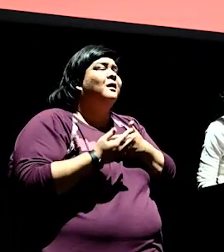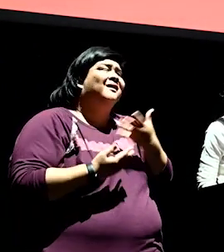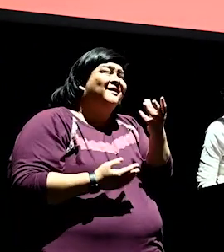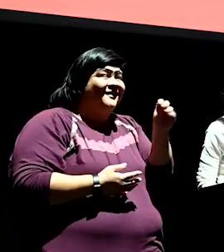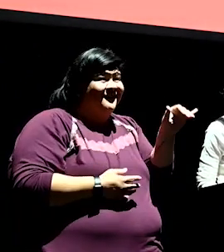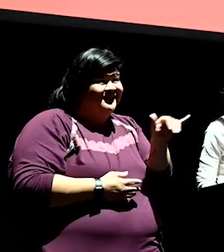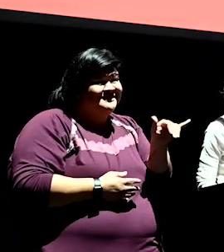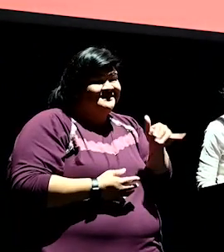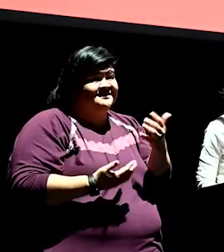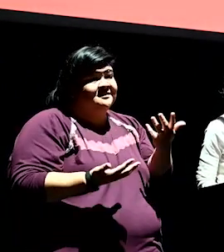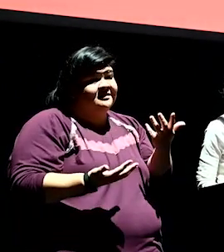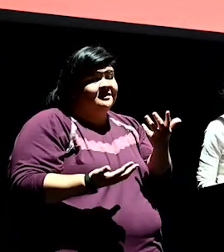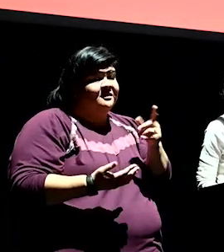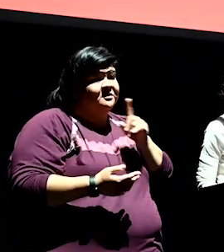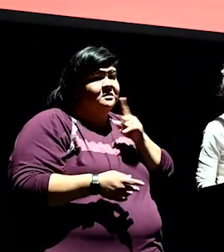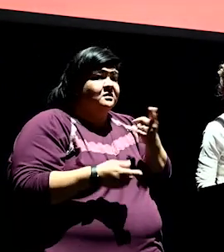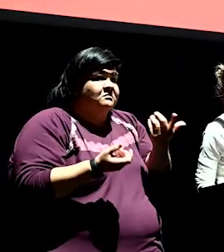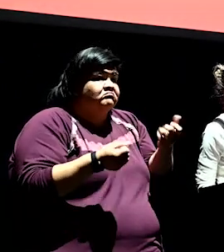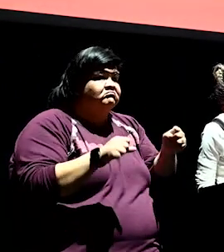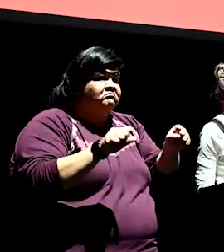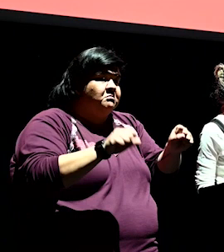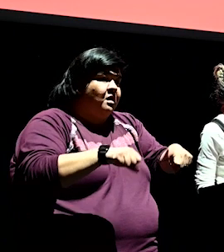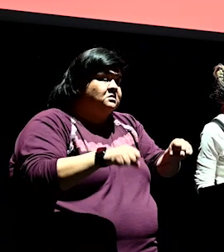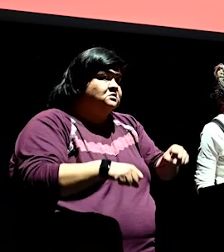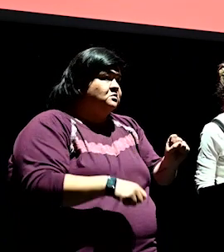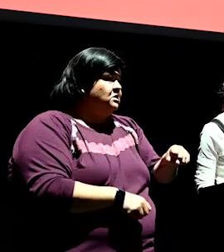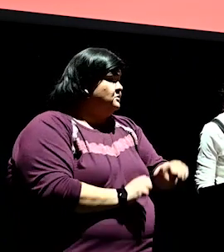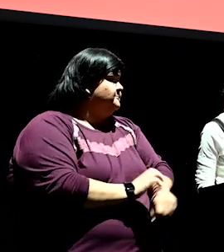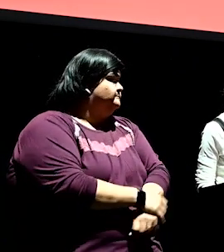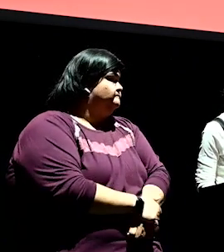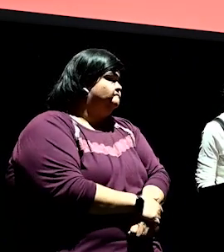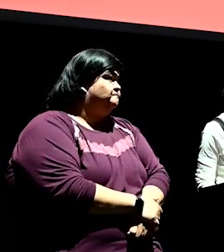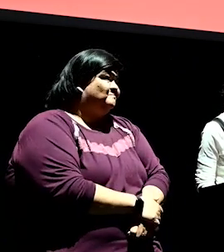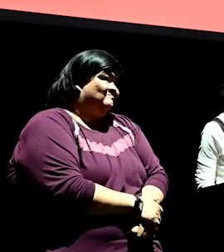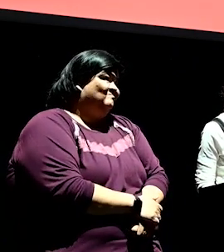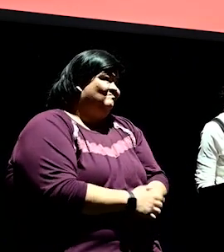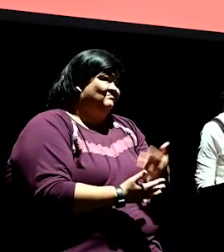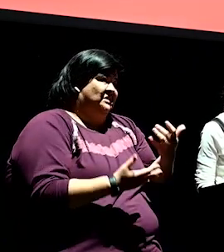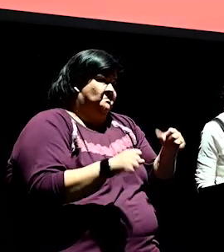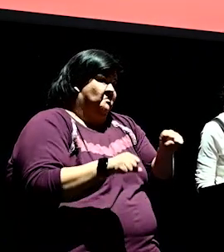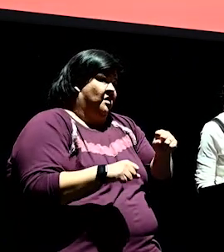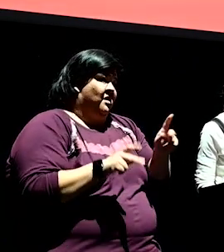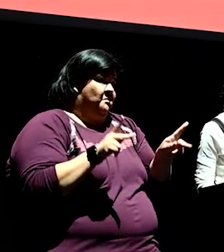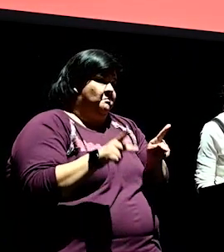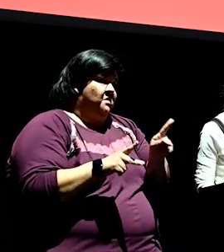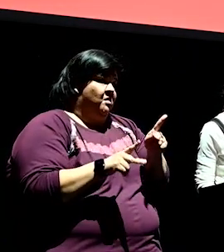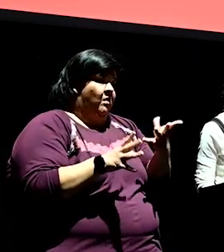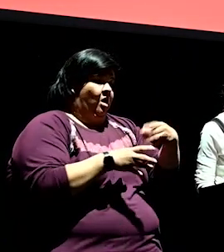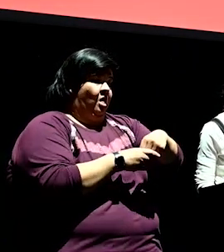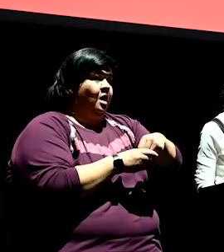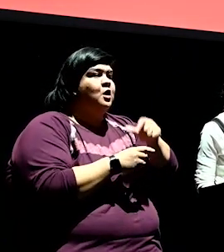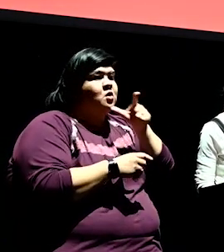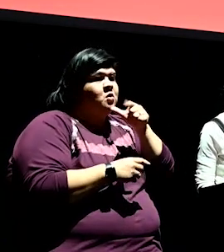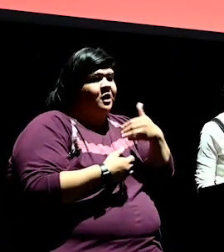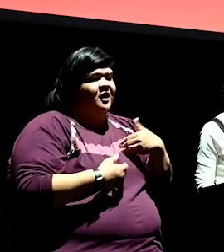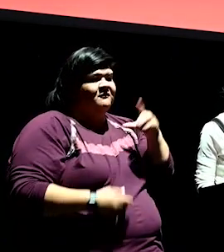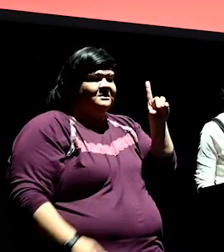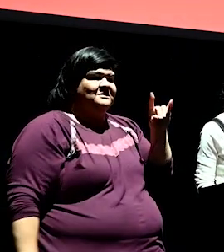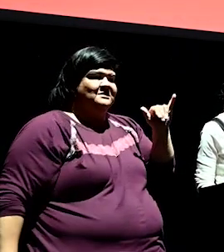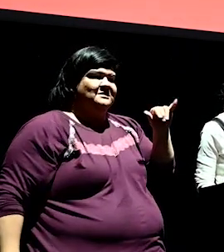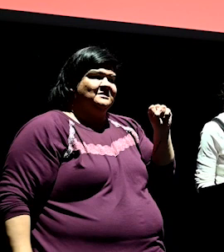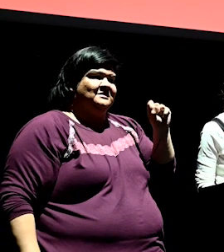it's possible that there's dyslexics. You know, it's possible there could be dyslexics in